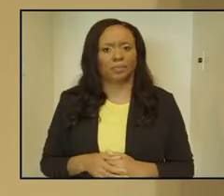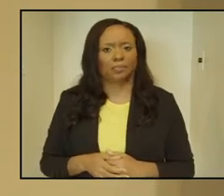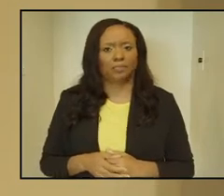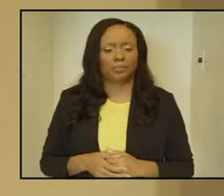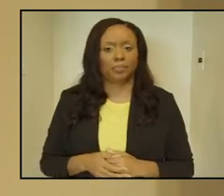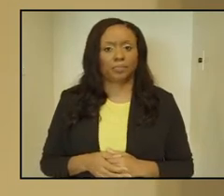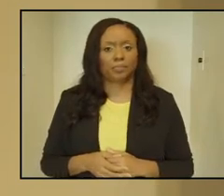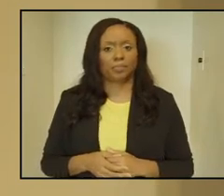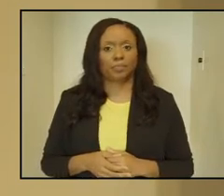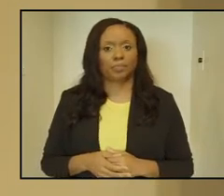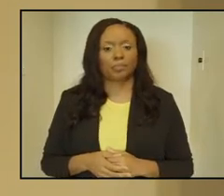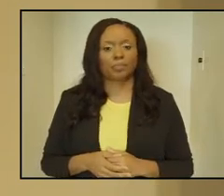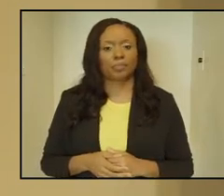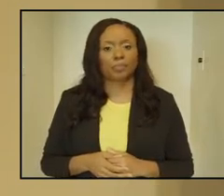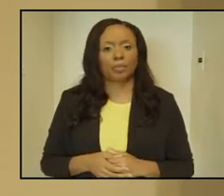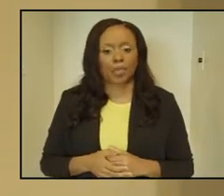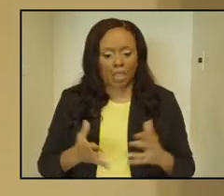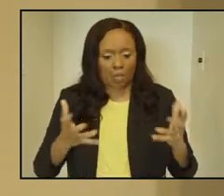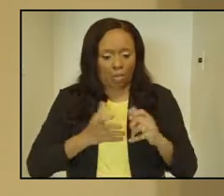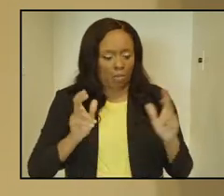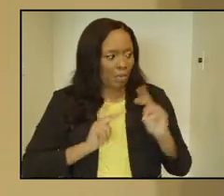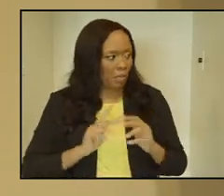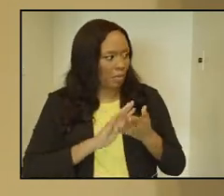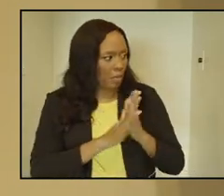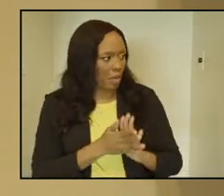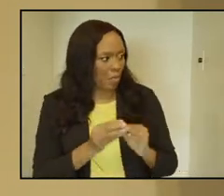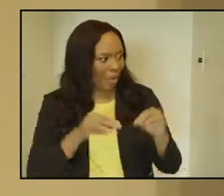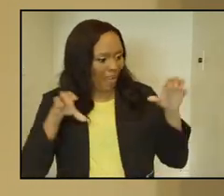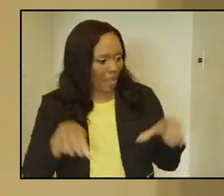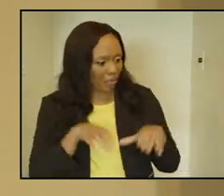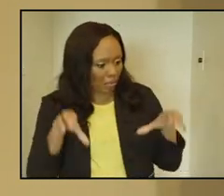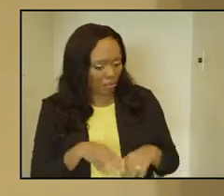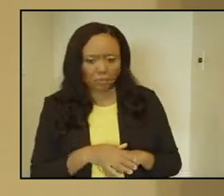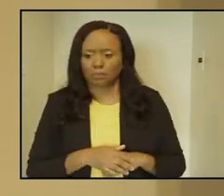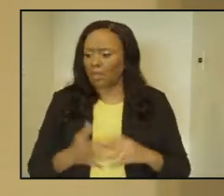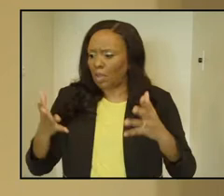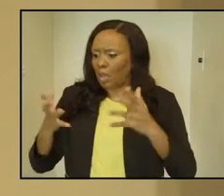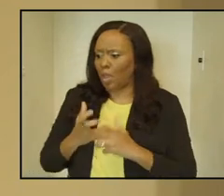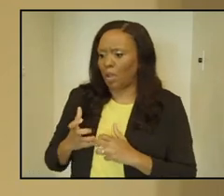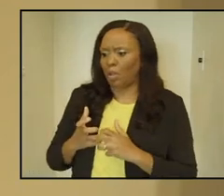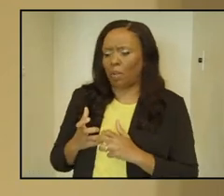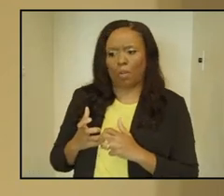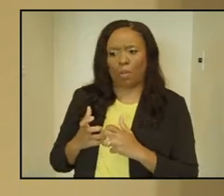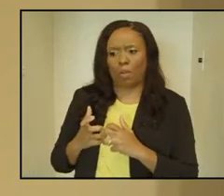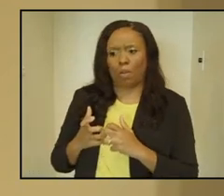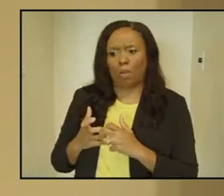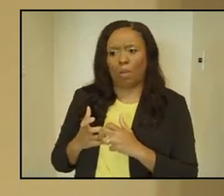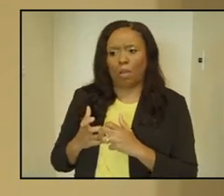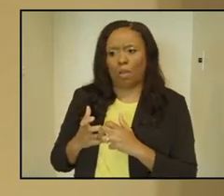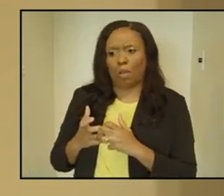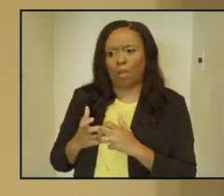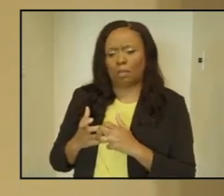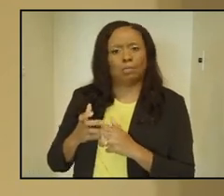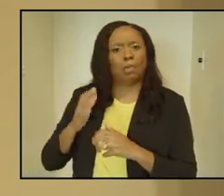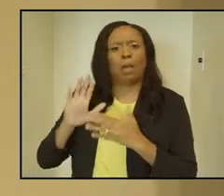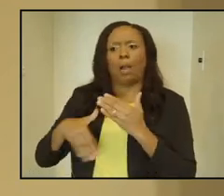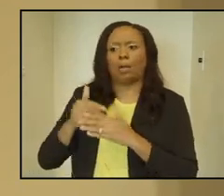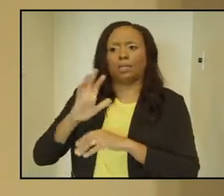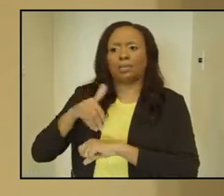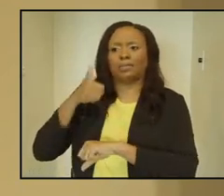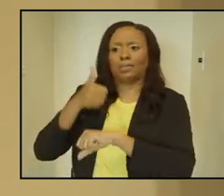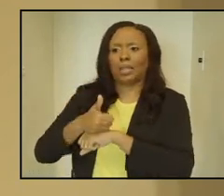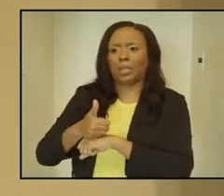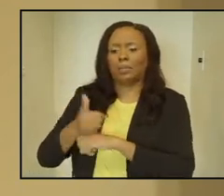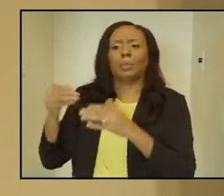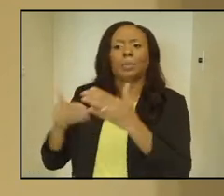citizens and an empowering regulatory framework to provide services for citizens, we will hopefully see a